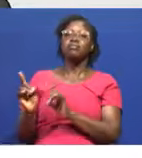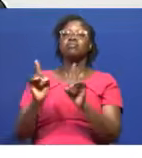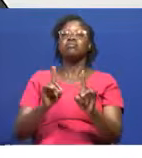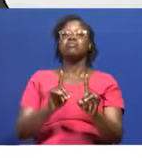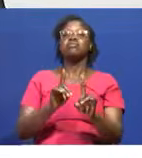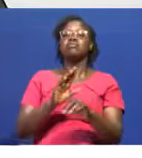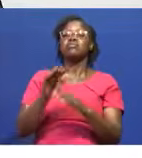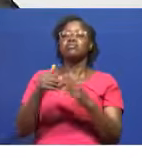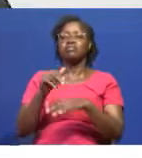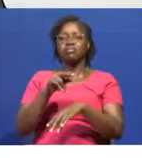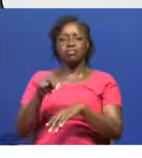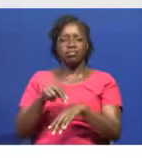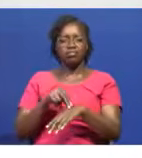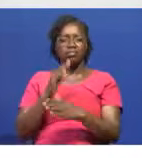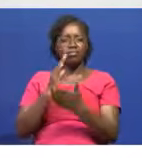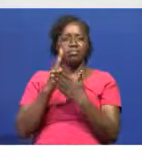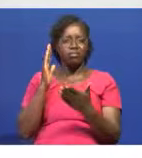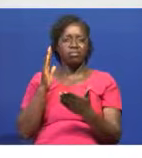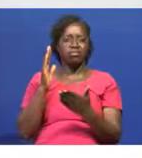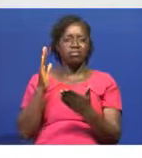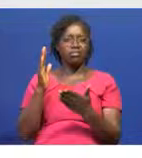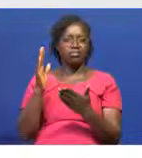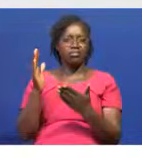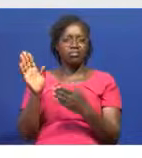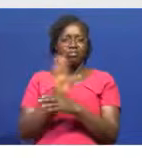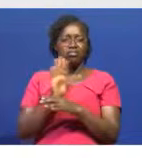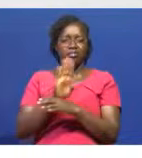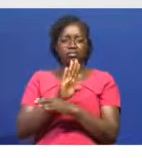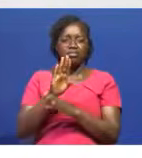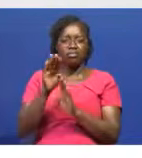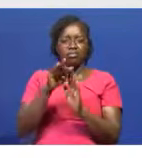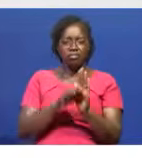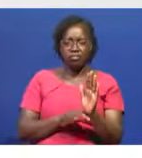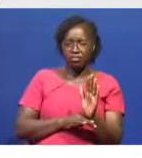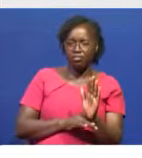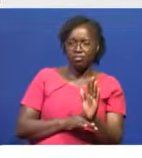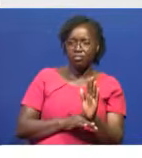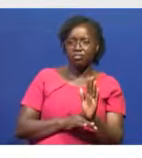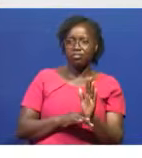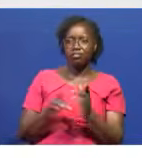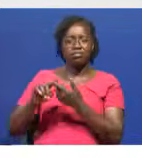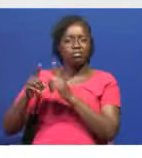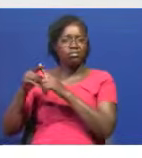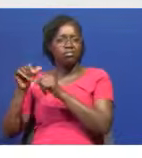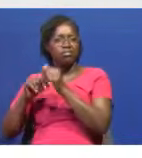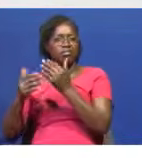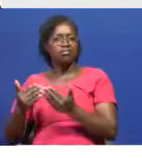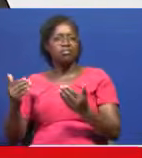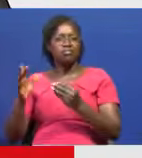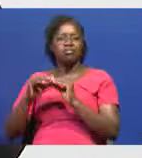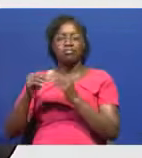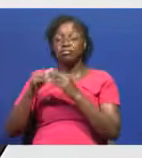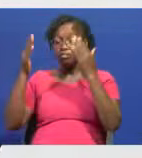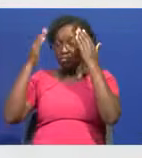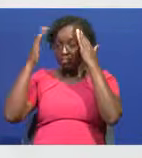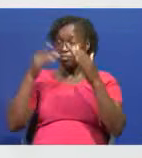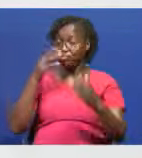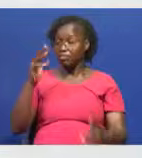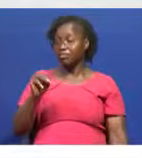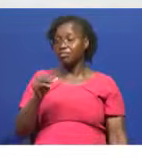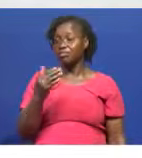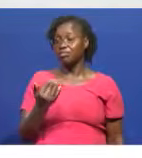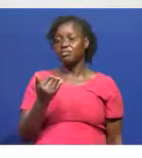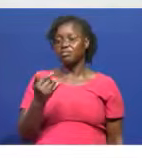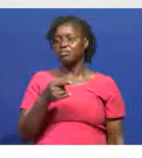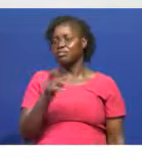calling all the nation to now stop. Stop your busy schedules. The nation, now you must stop. Let's think about our children. We create awareness and we tell them now,